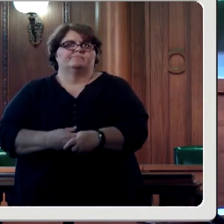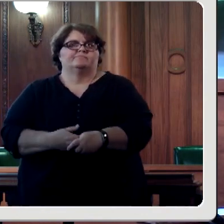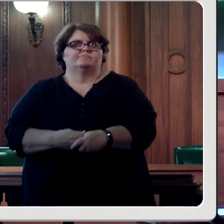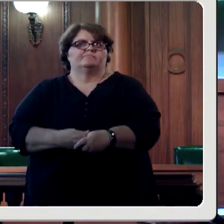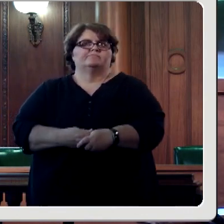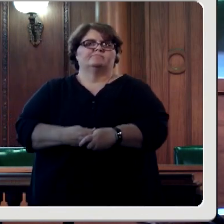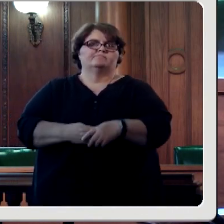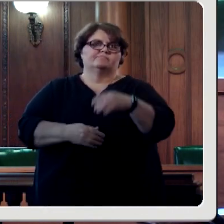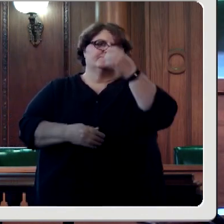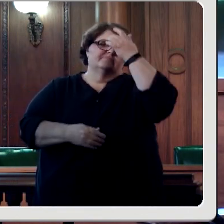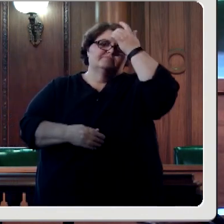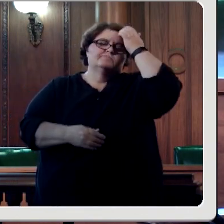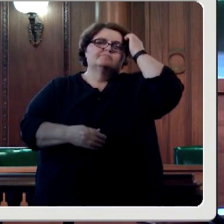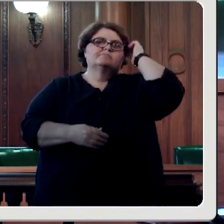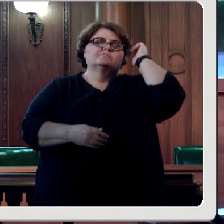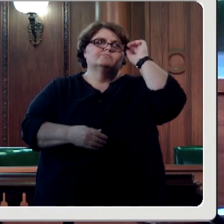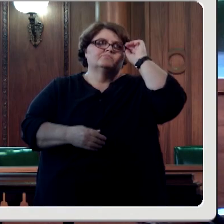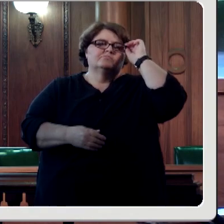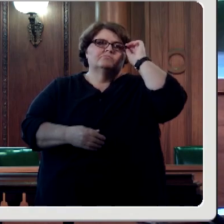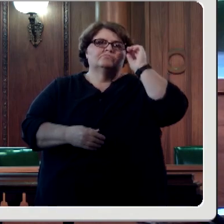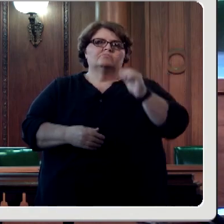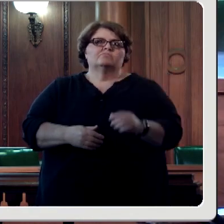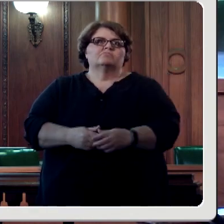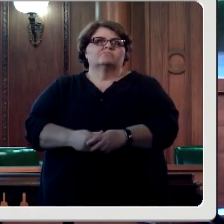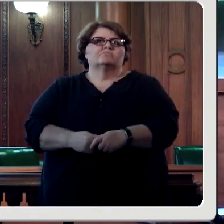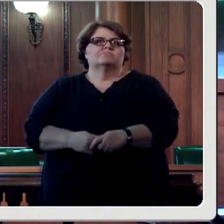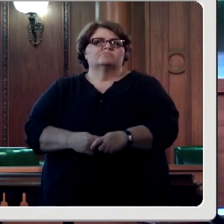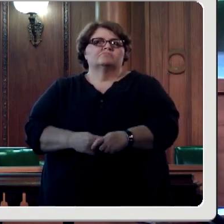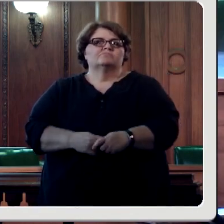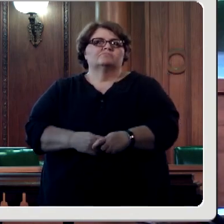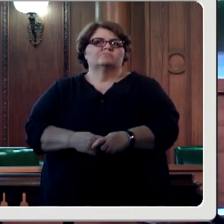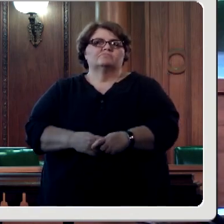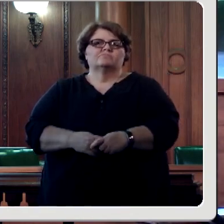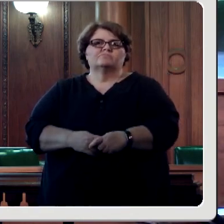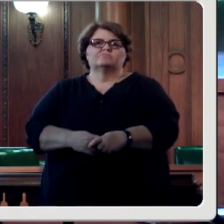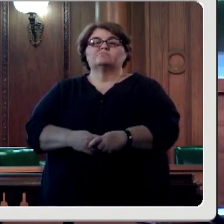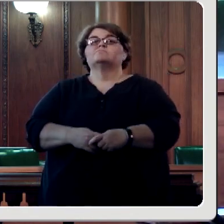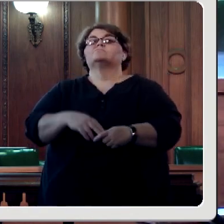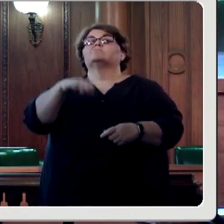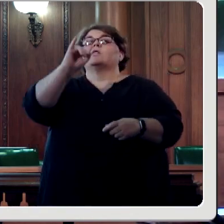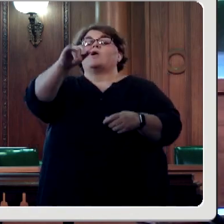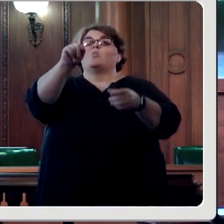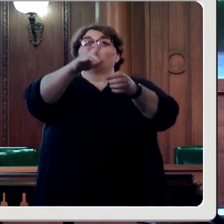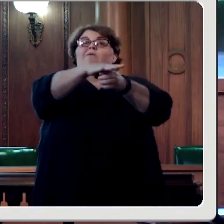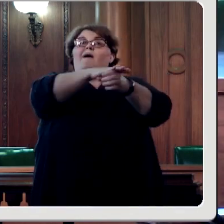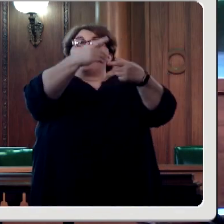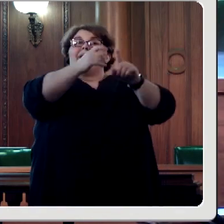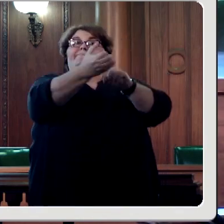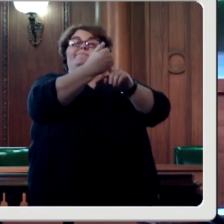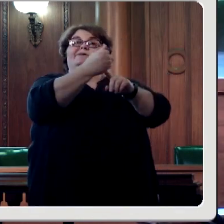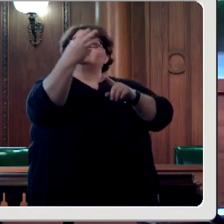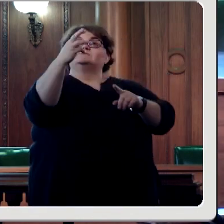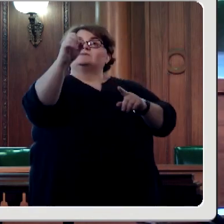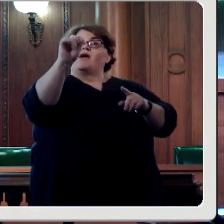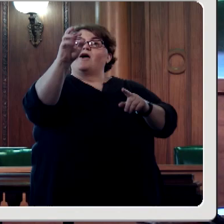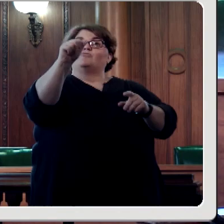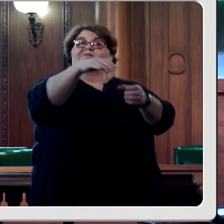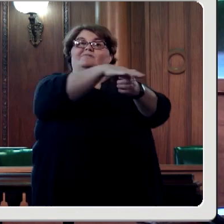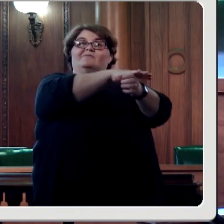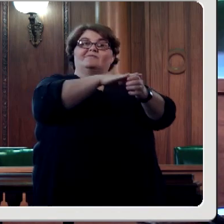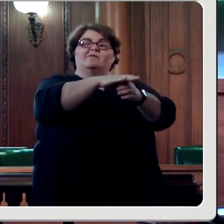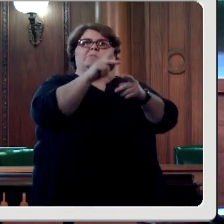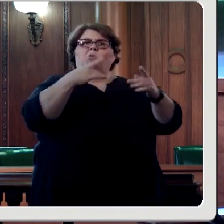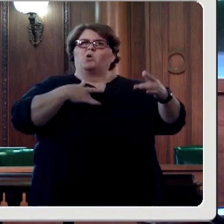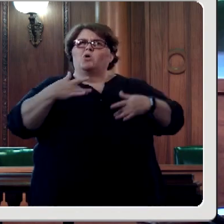know some of the streets there, cars and homes, but our court system let that individual out. Some serious gun charges, which